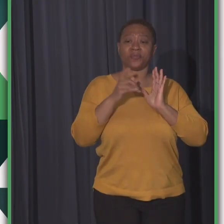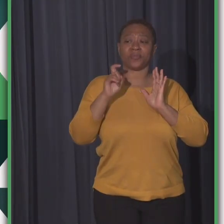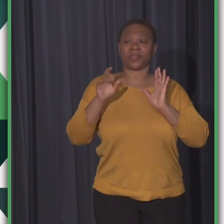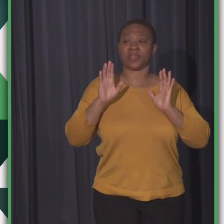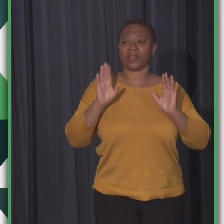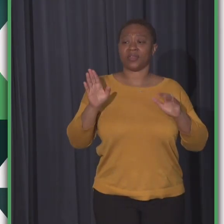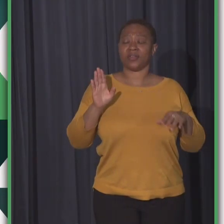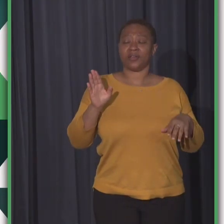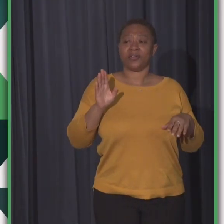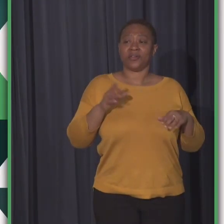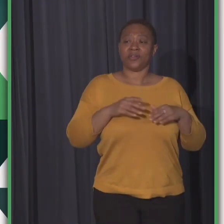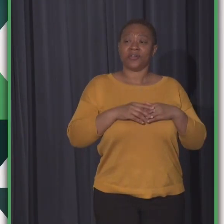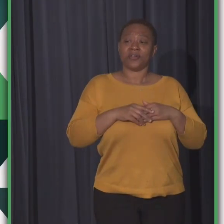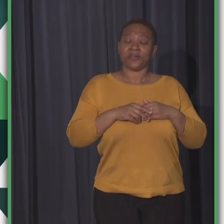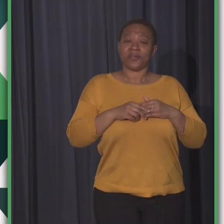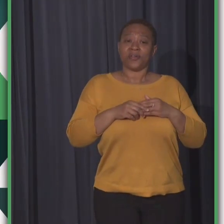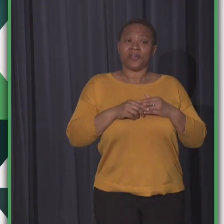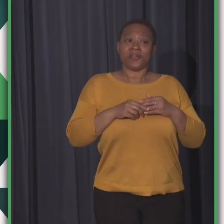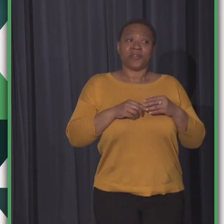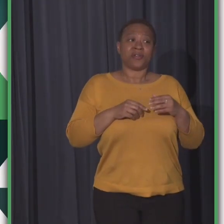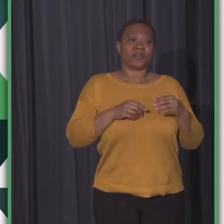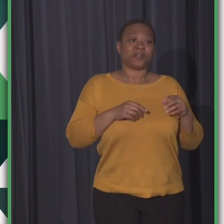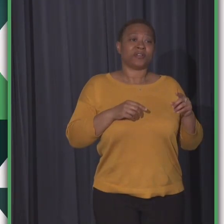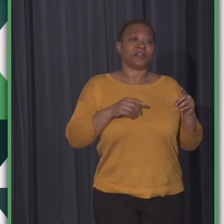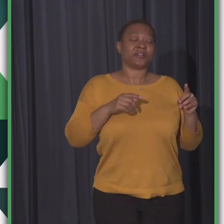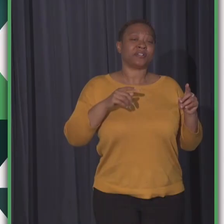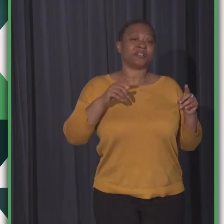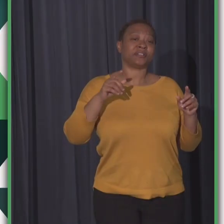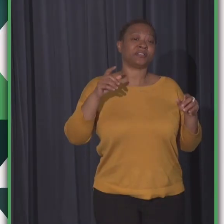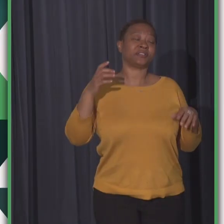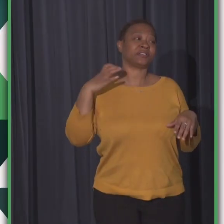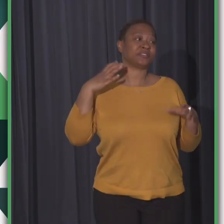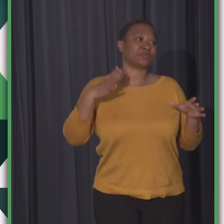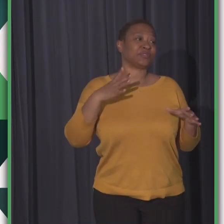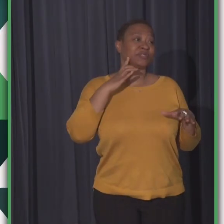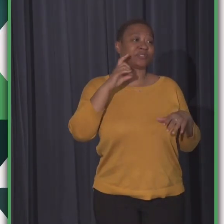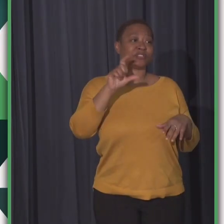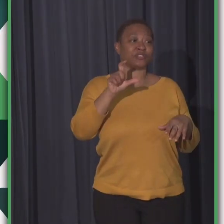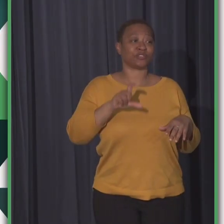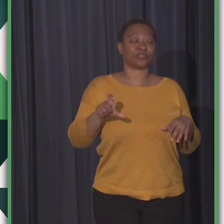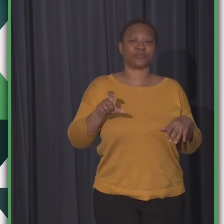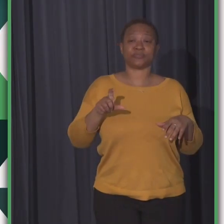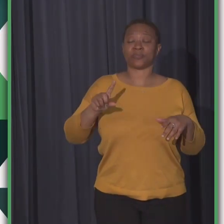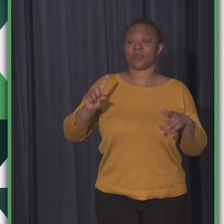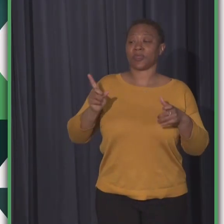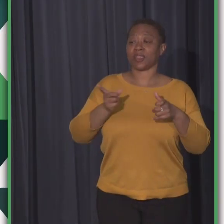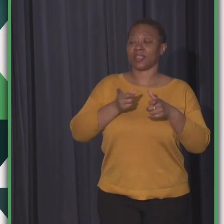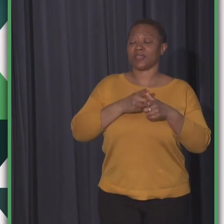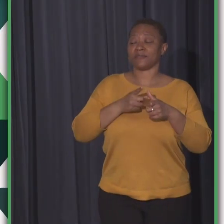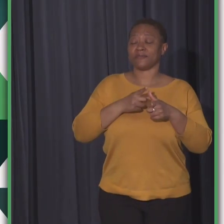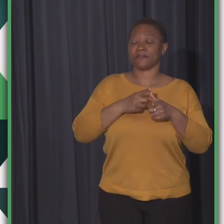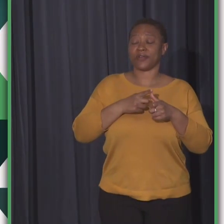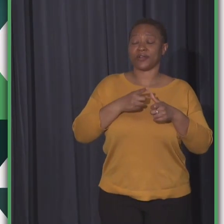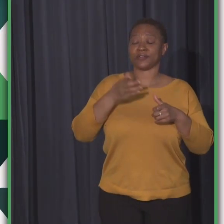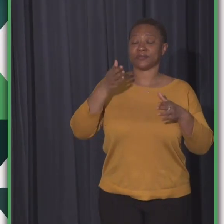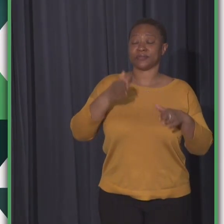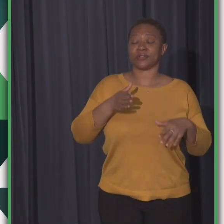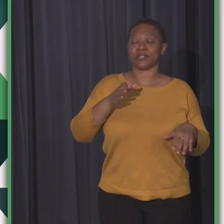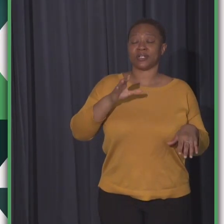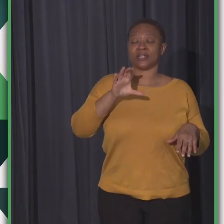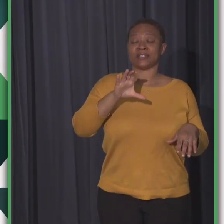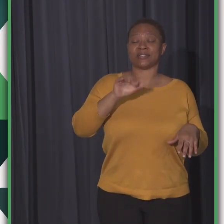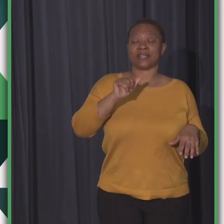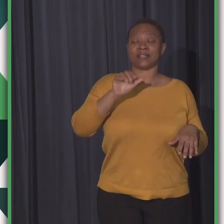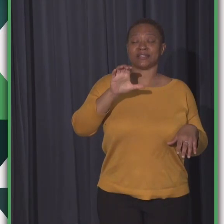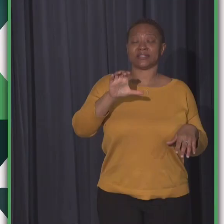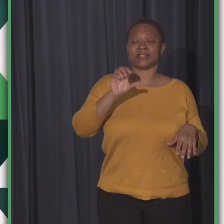right. Yeah, Mr. Chair, we'll go into Zoom. yeah. Our first speaker will be Scotty Bowman, CAC